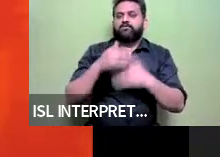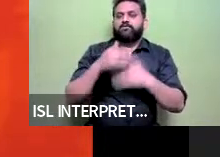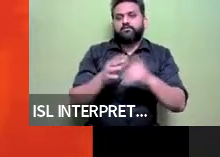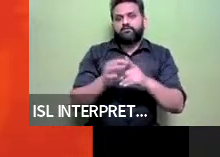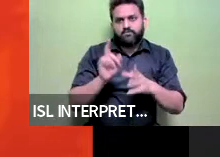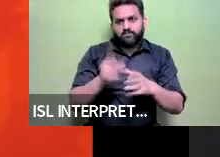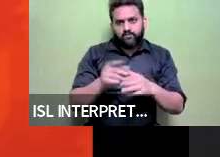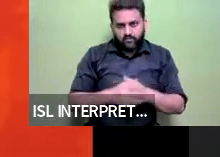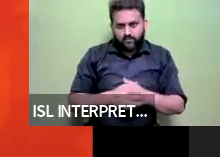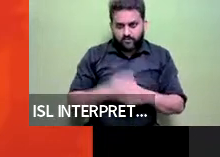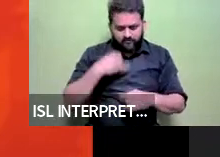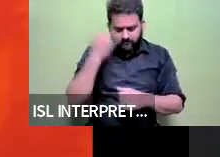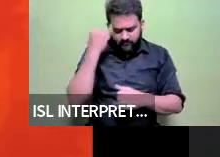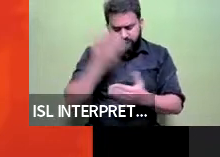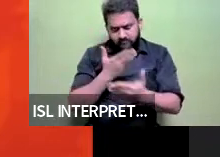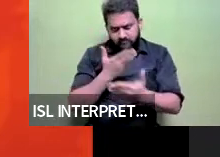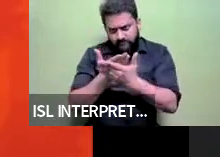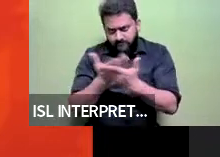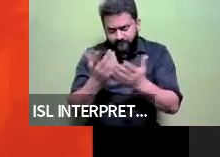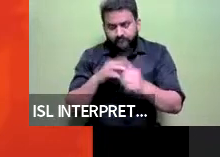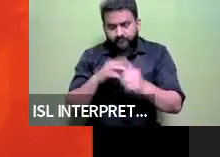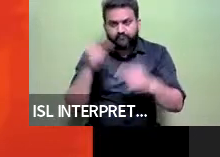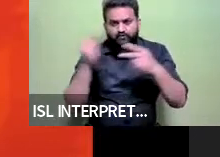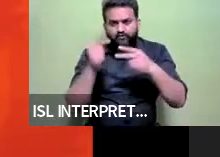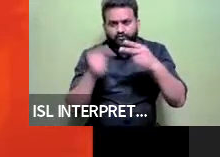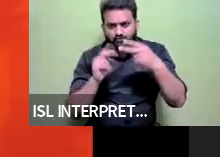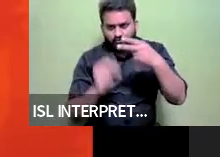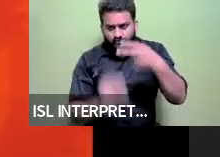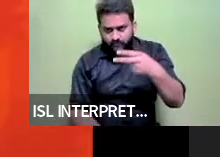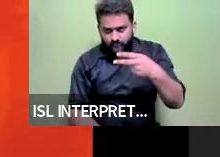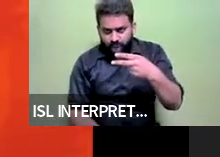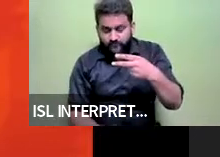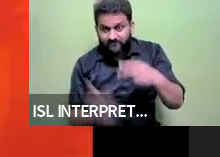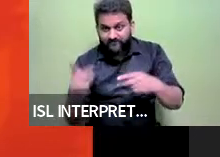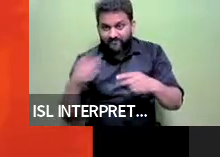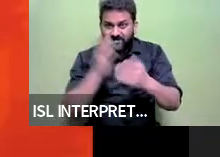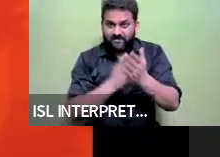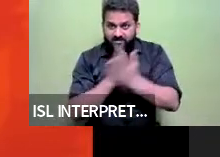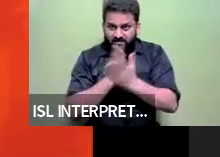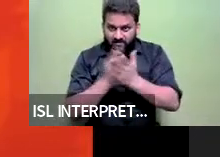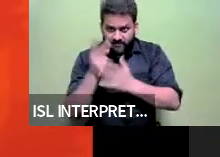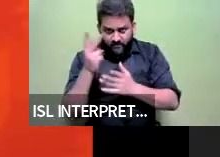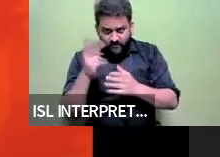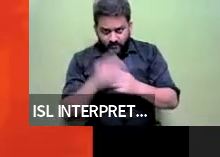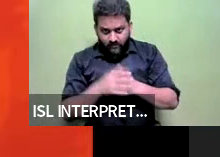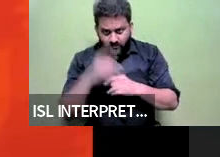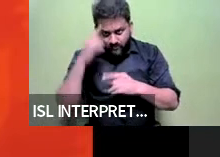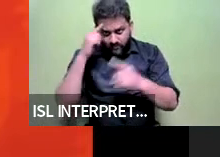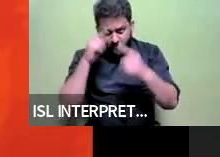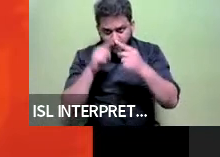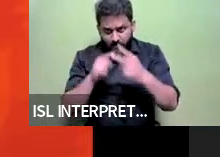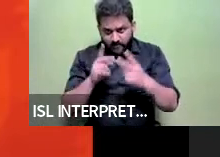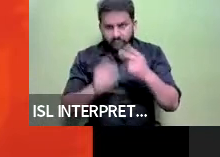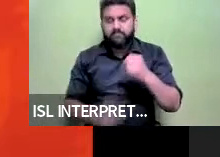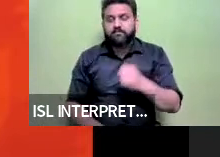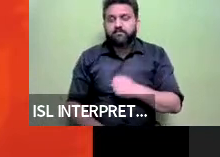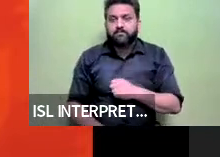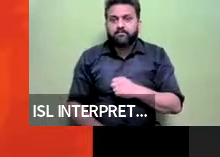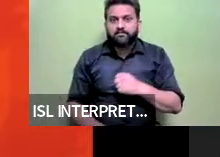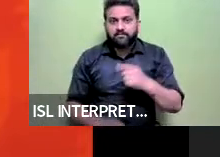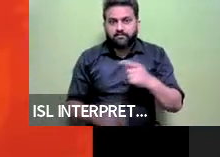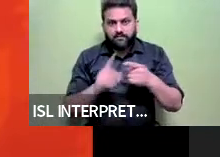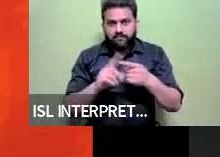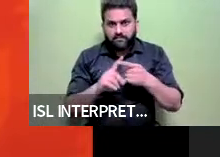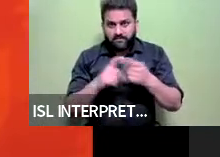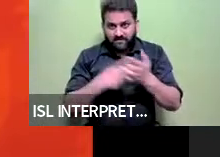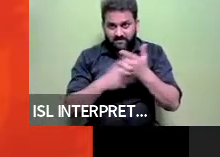We suggest that you should do 2 points of rebuttal because you argue 2 issues, then do 2 points of rebuttal. In rebuttal,